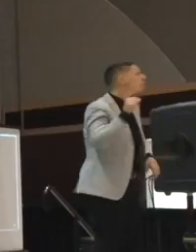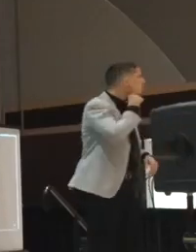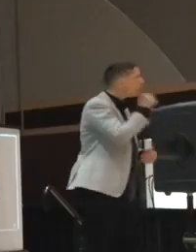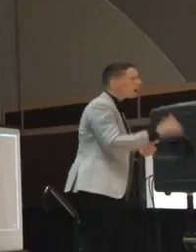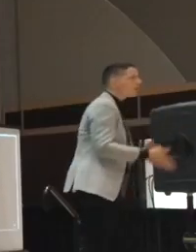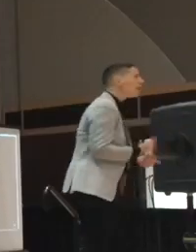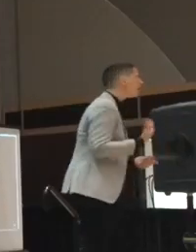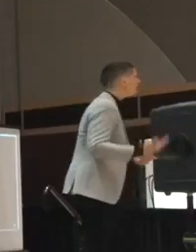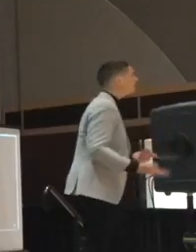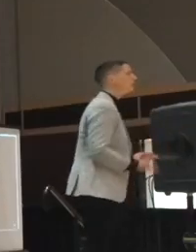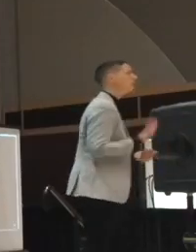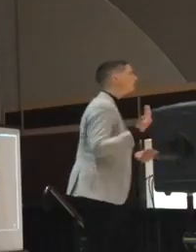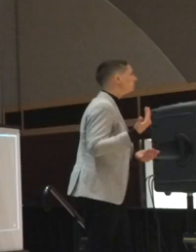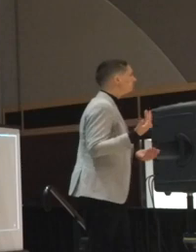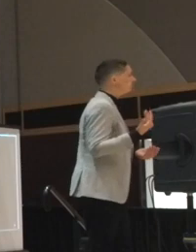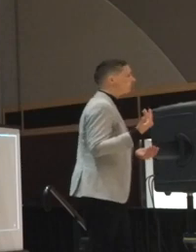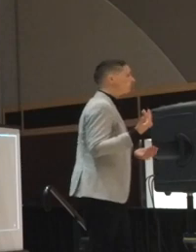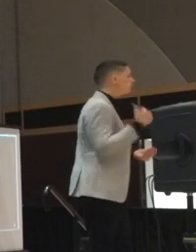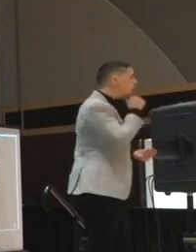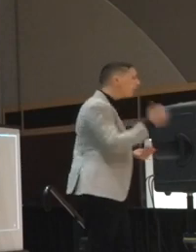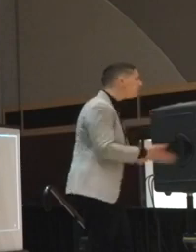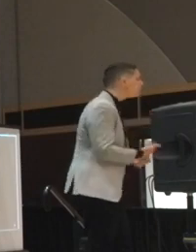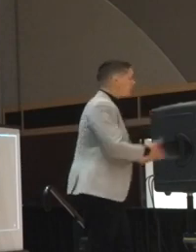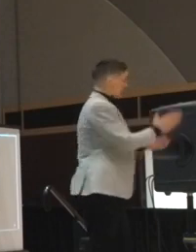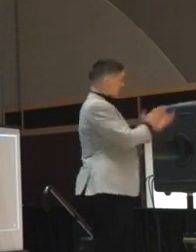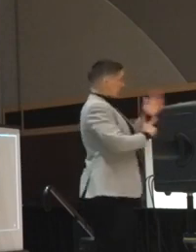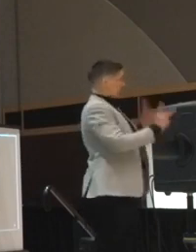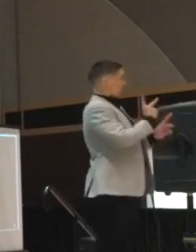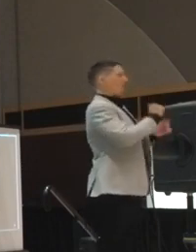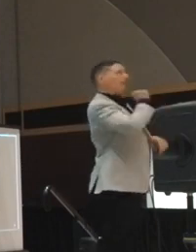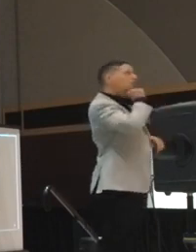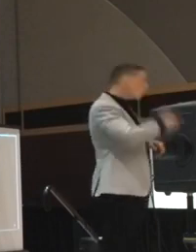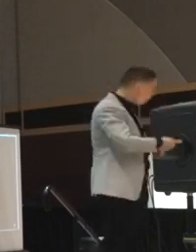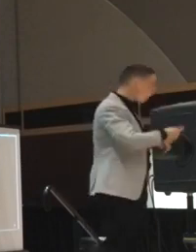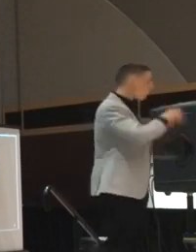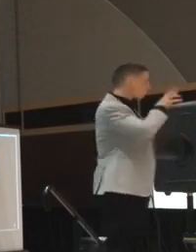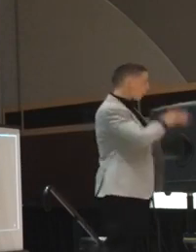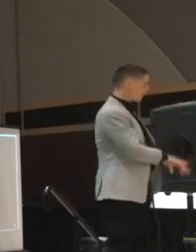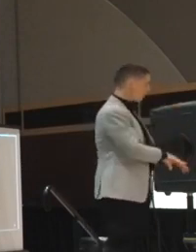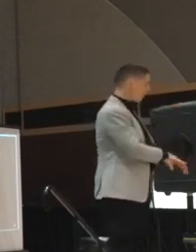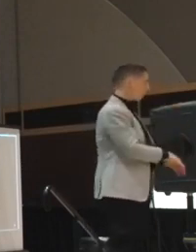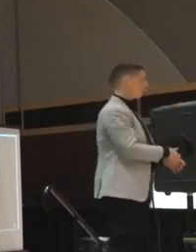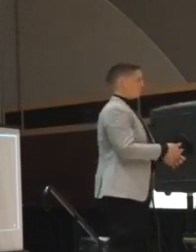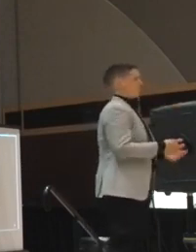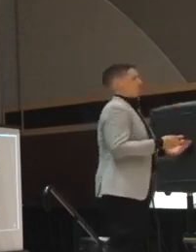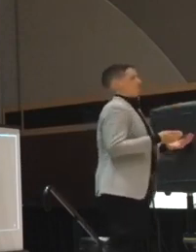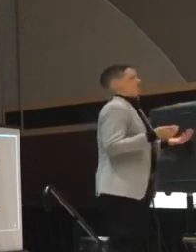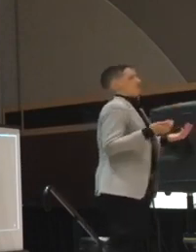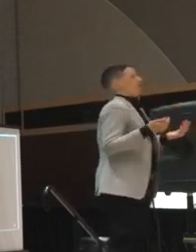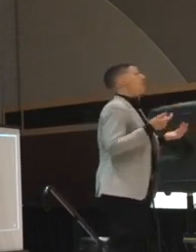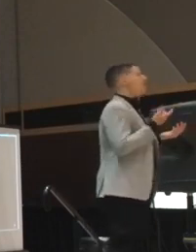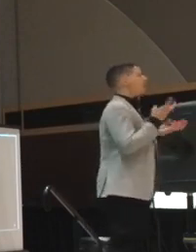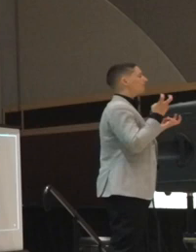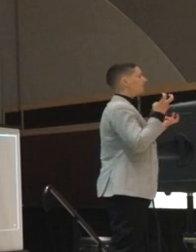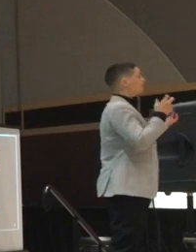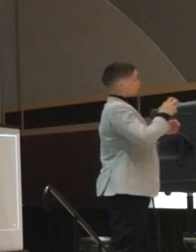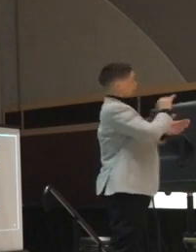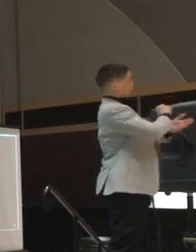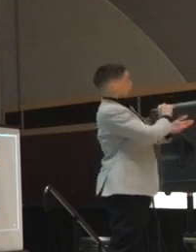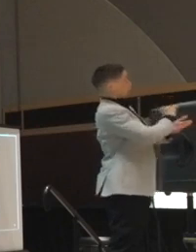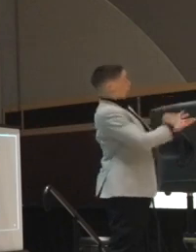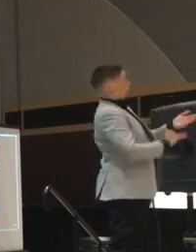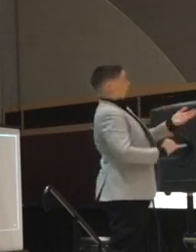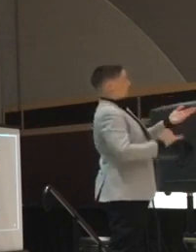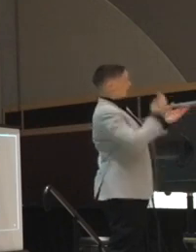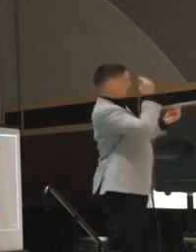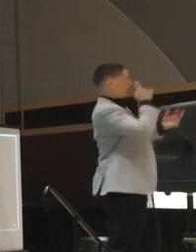It's not all that easy. The thing is, some of these people, they don't write the stuff up. A lot of it's kind of proprietary, so the drawings are not available.